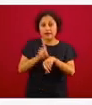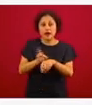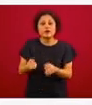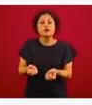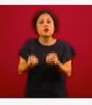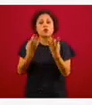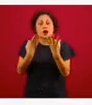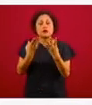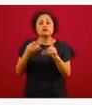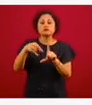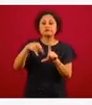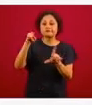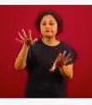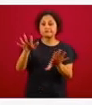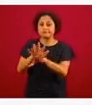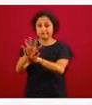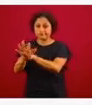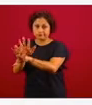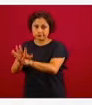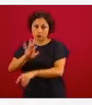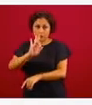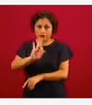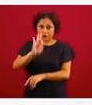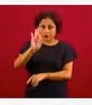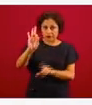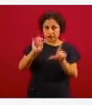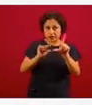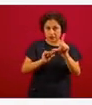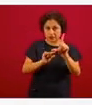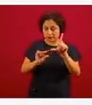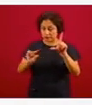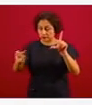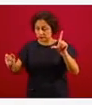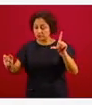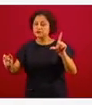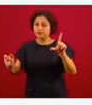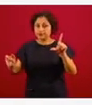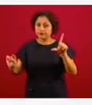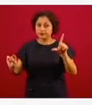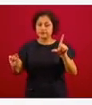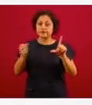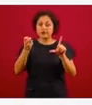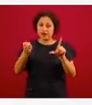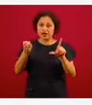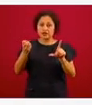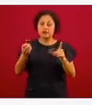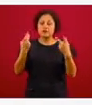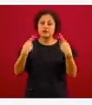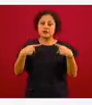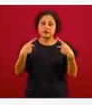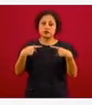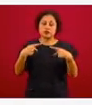fatalities that have occurred every day according to the date of